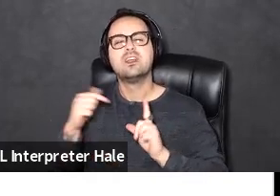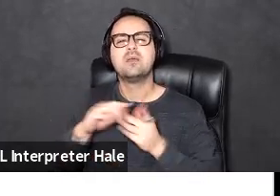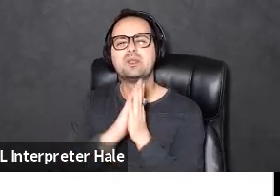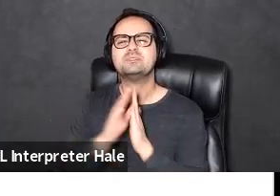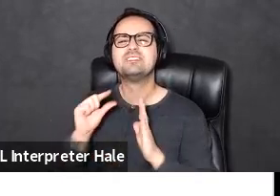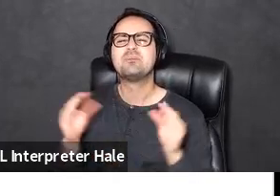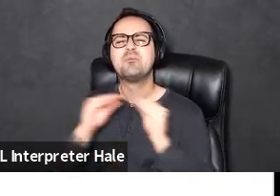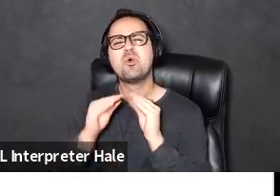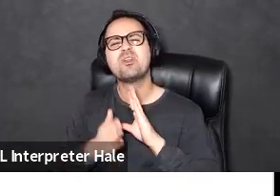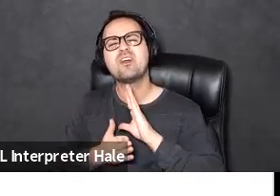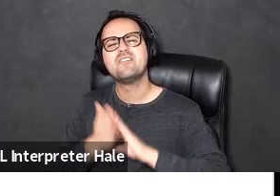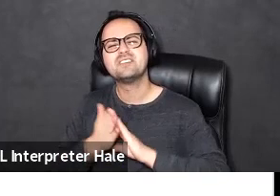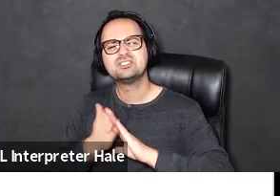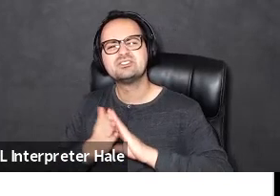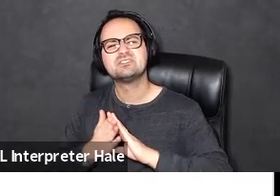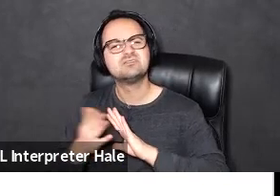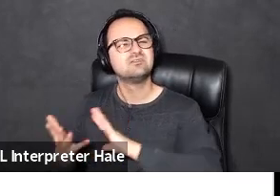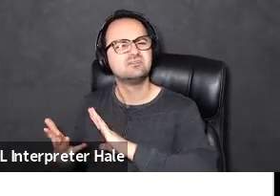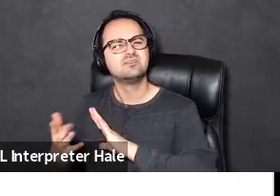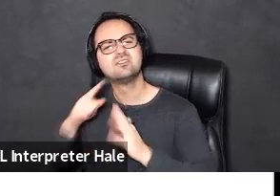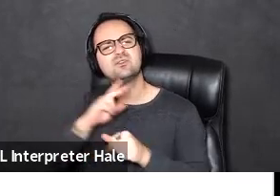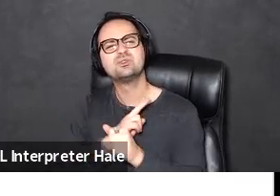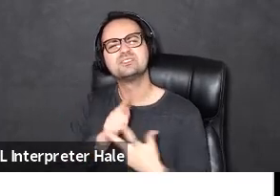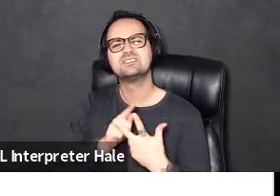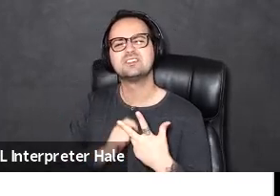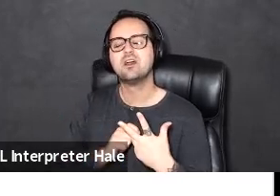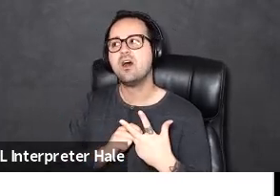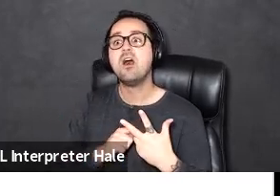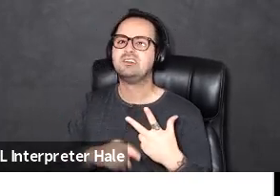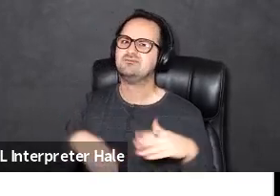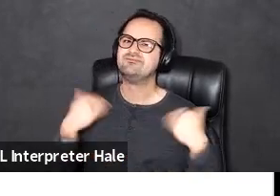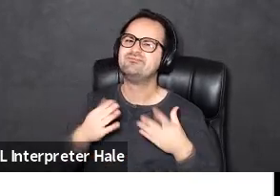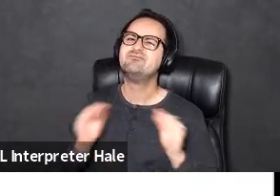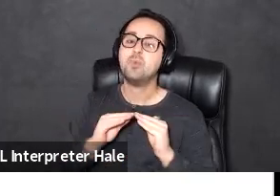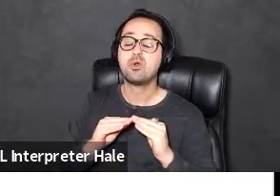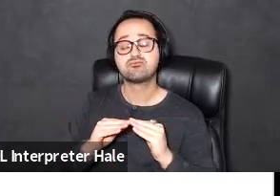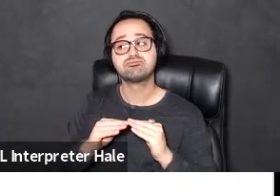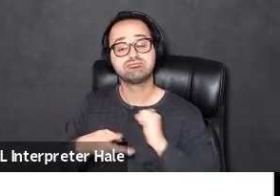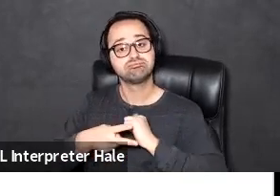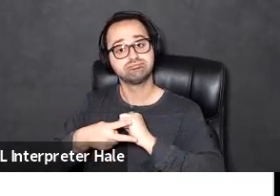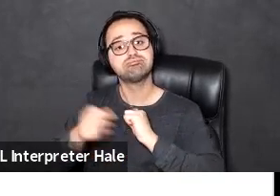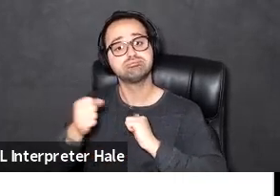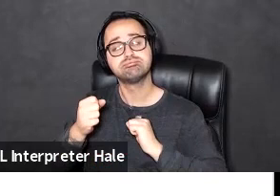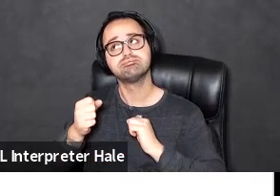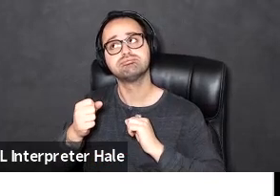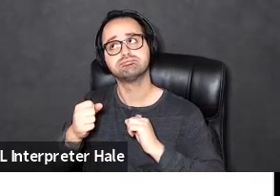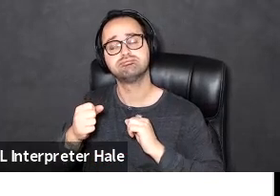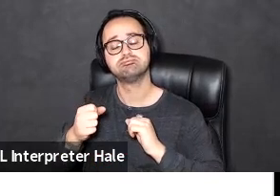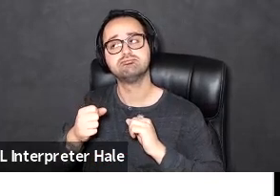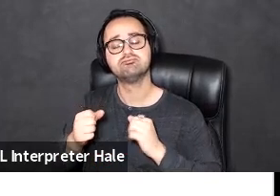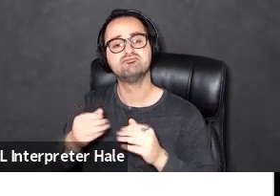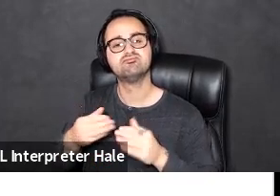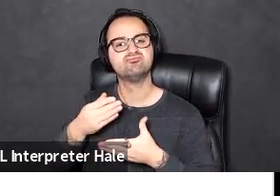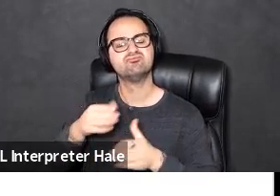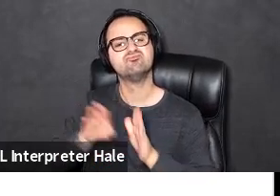more efficient in terms of dealing with it. It's definitely more cost effective because the cost to set up a pool